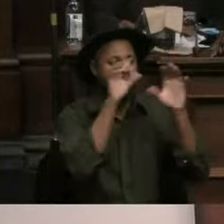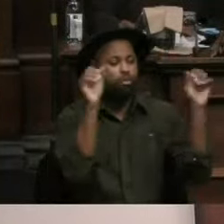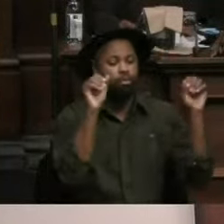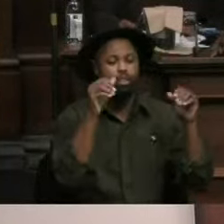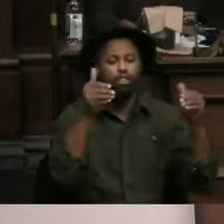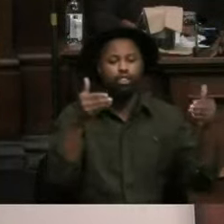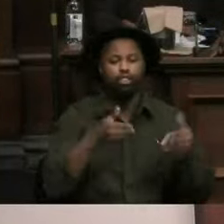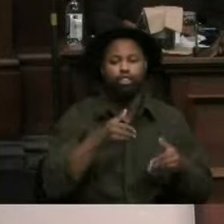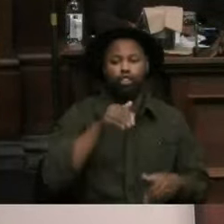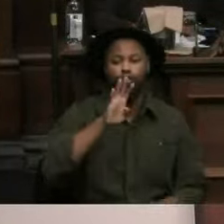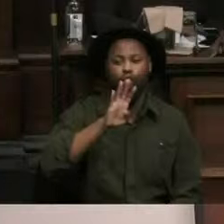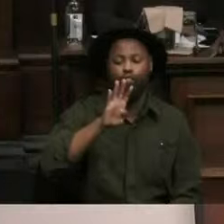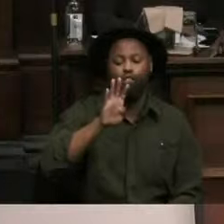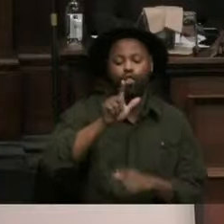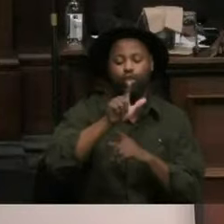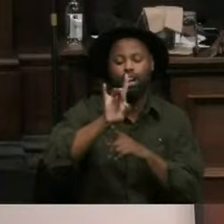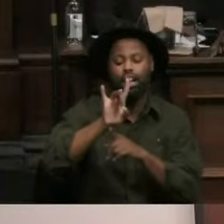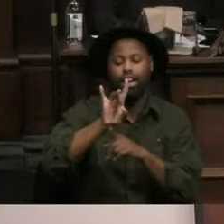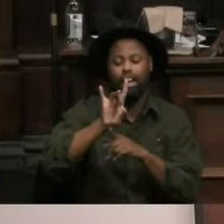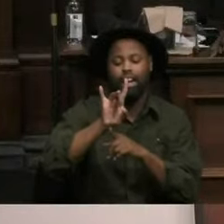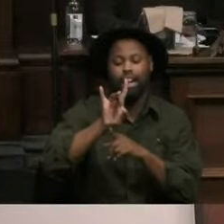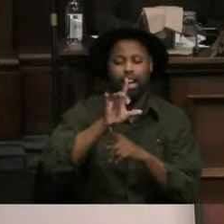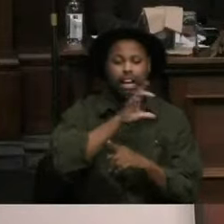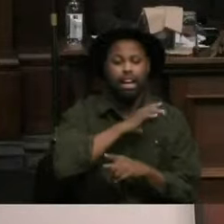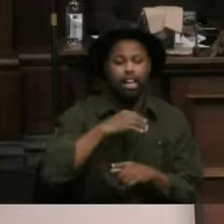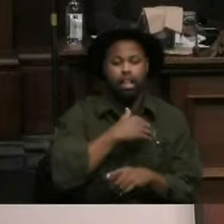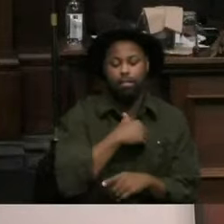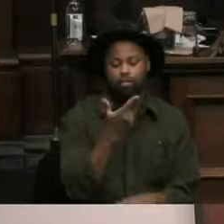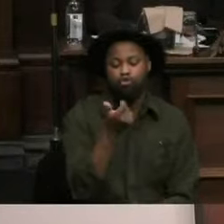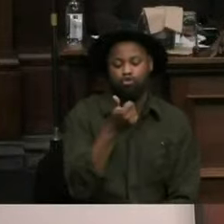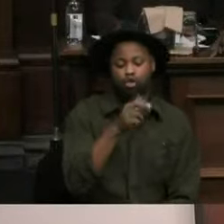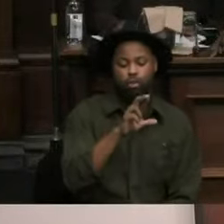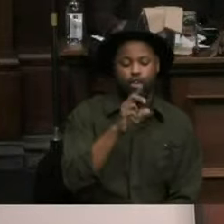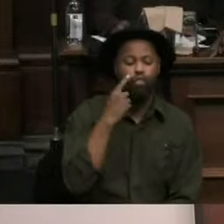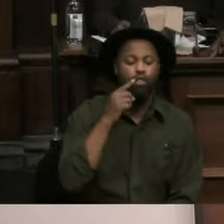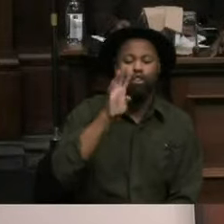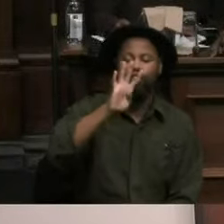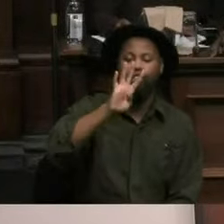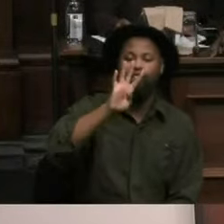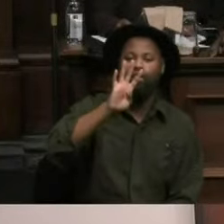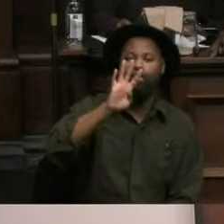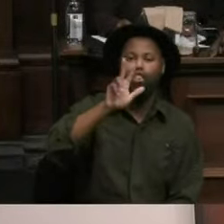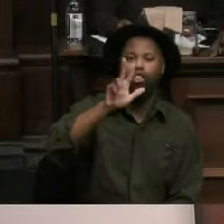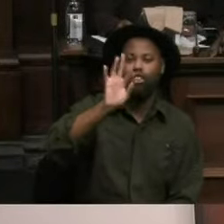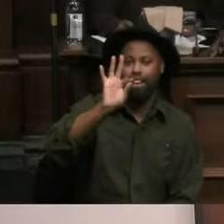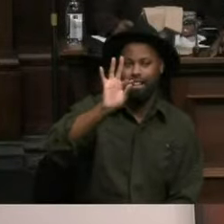number 428 and Councilmember Gruber on introductory number